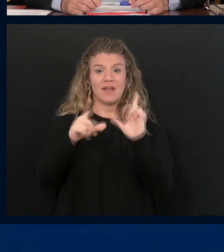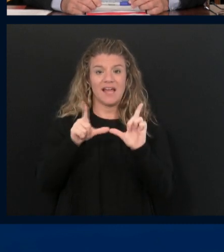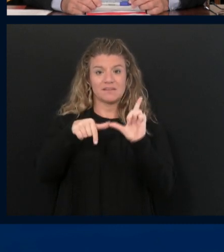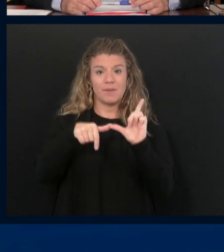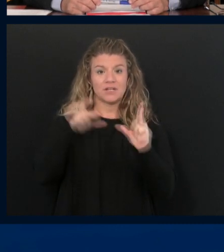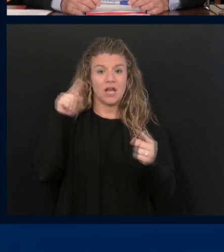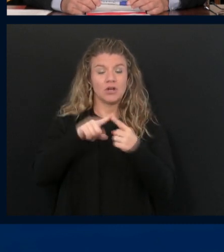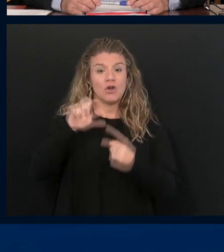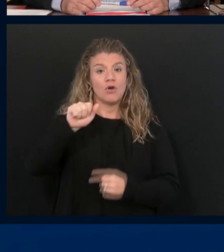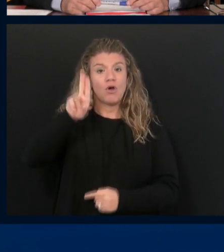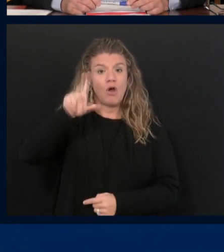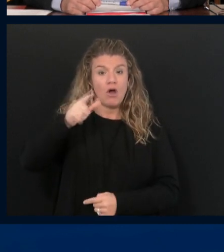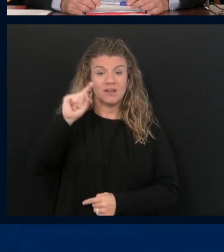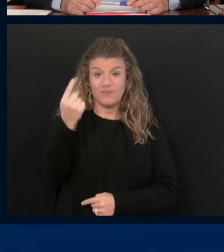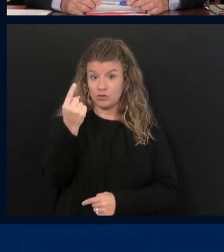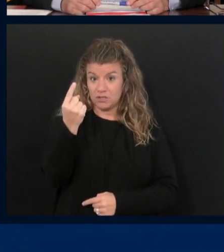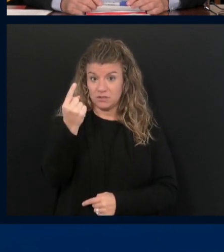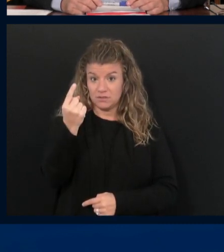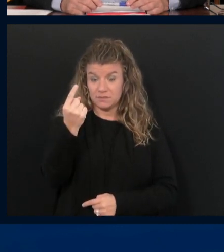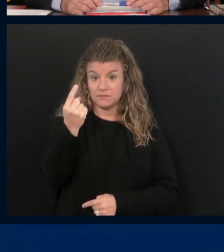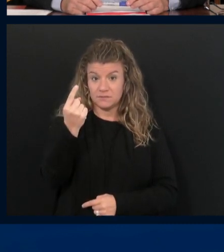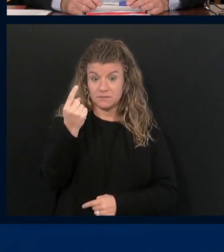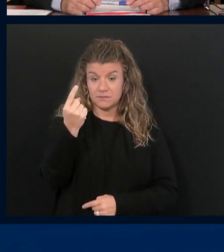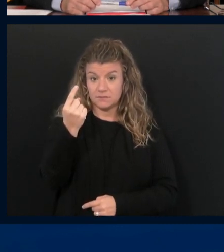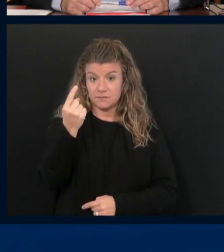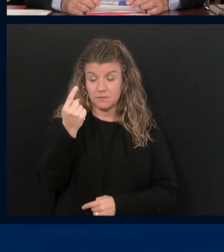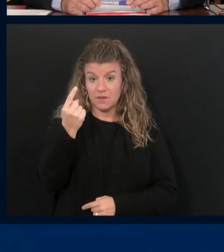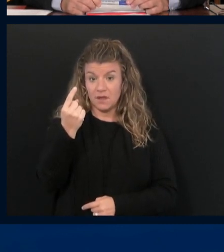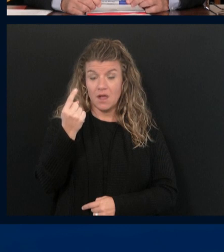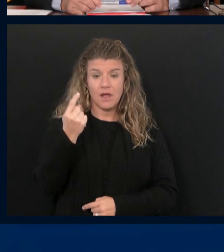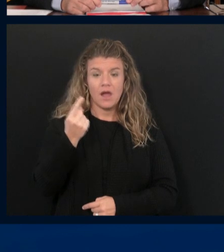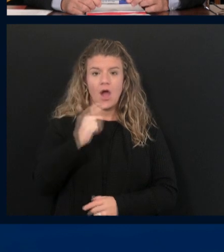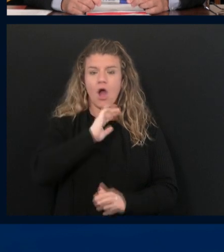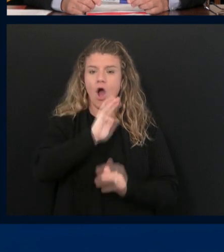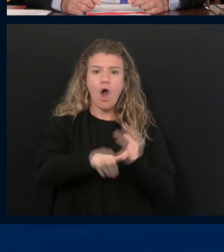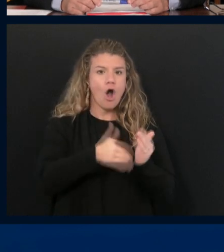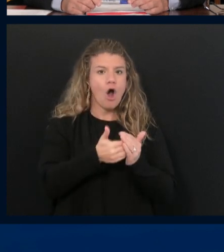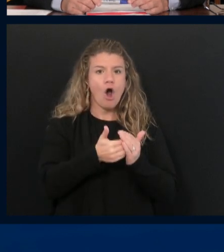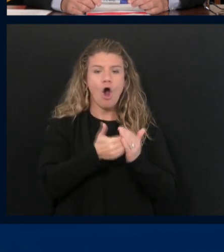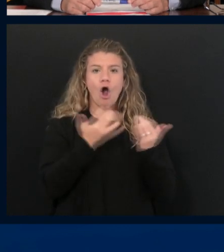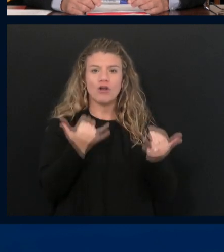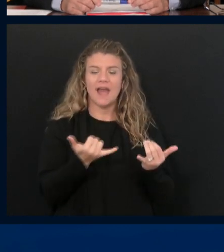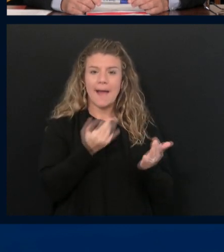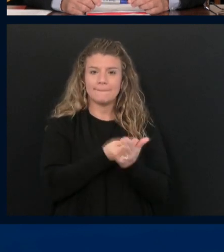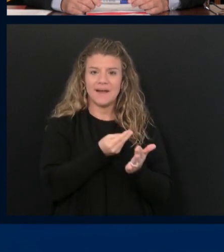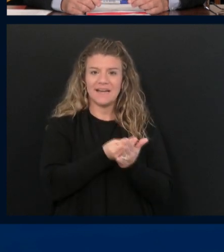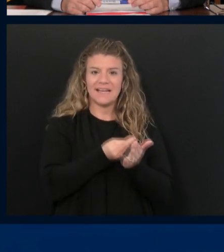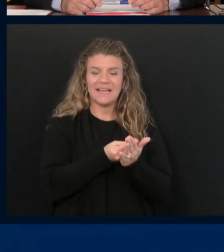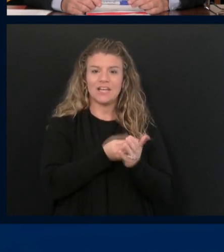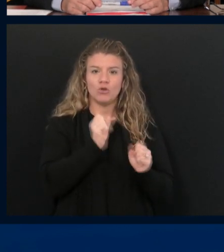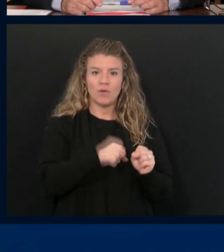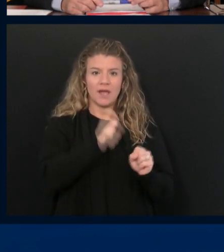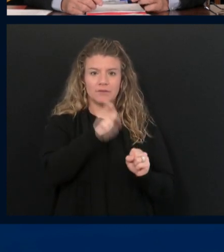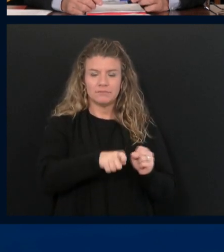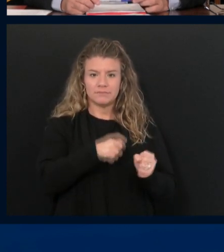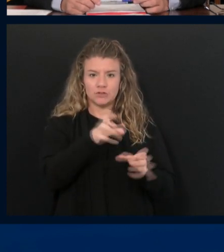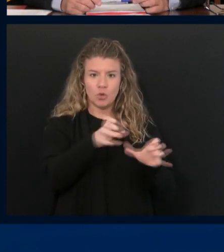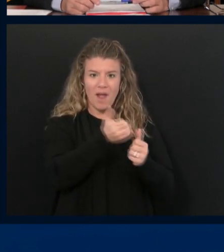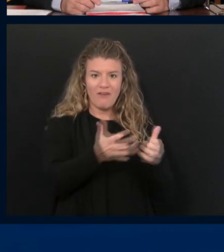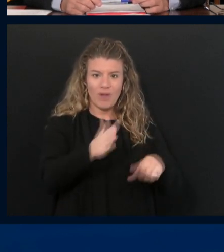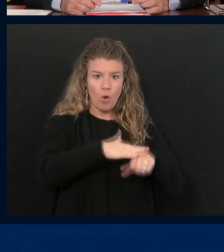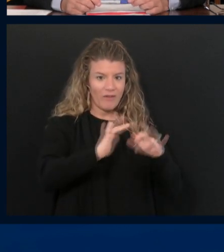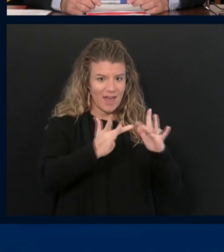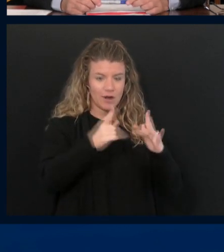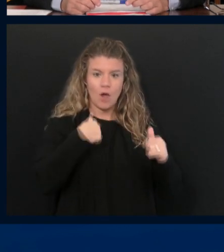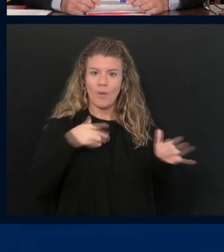until August 1st. Almost all transactions can now be done online, and we encourage you to do